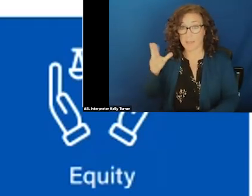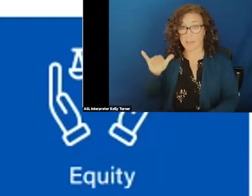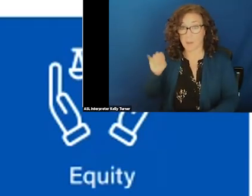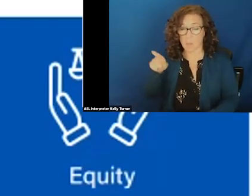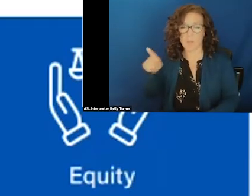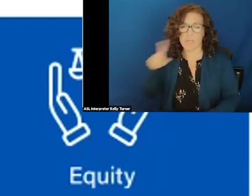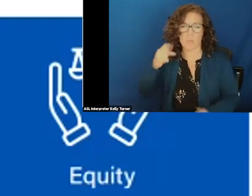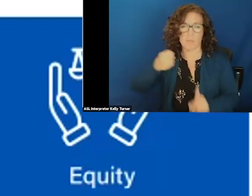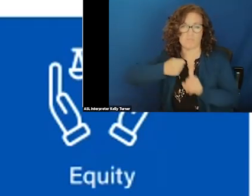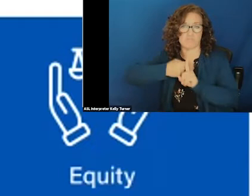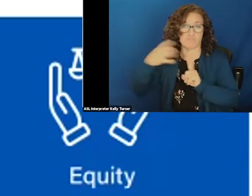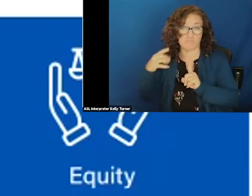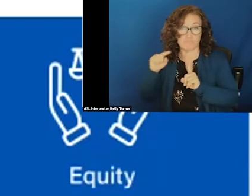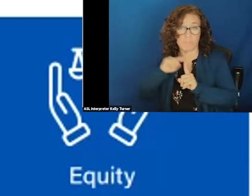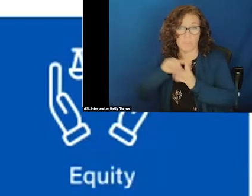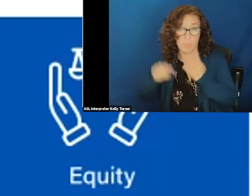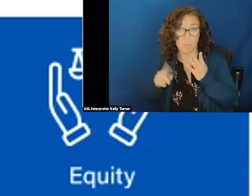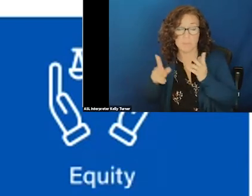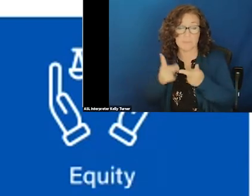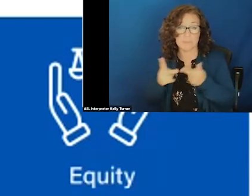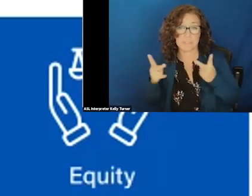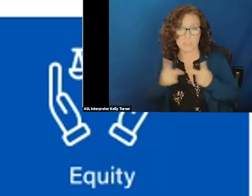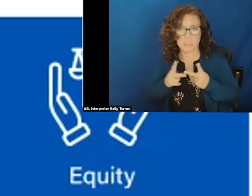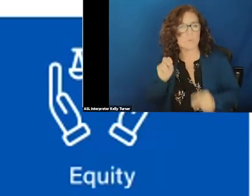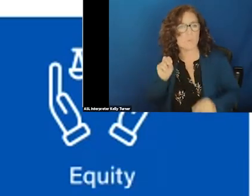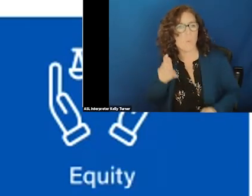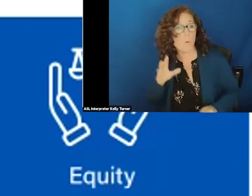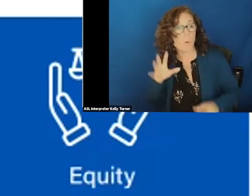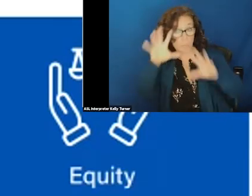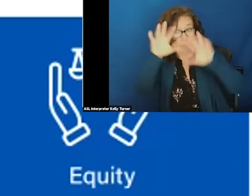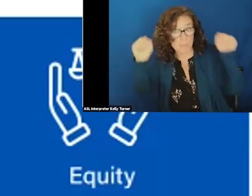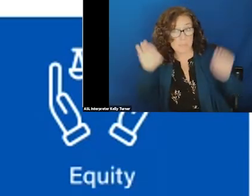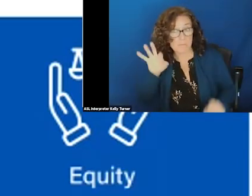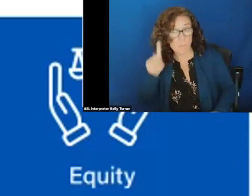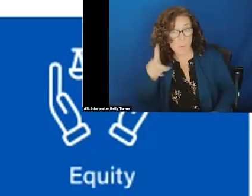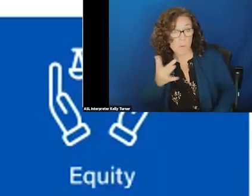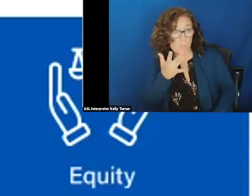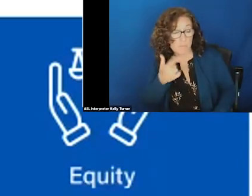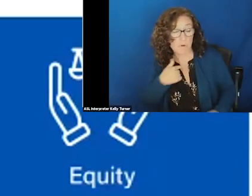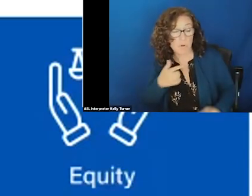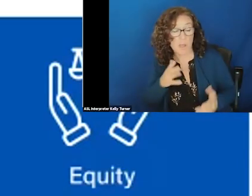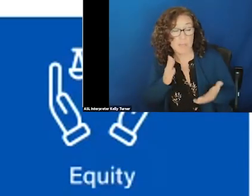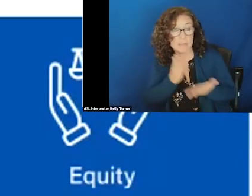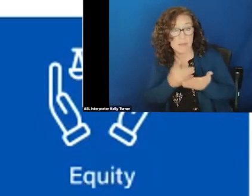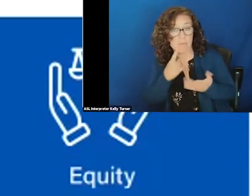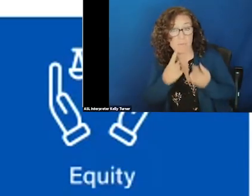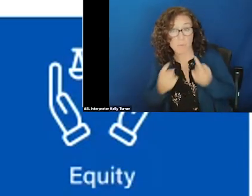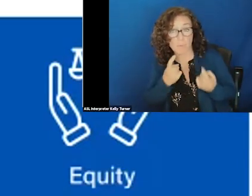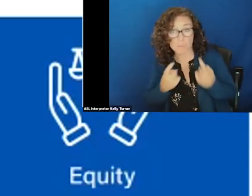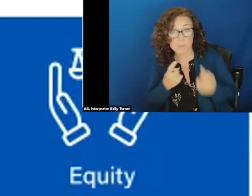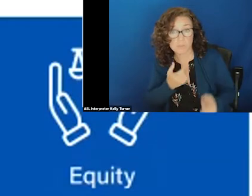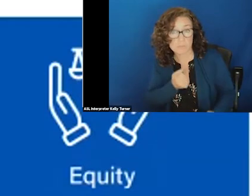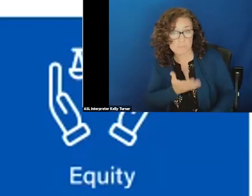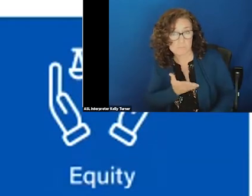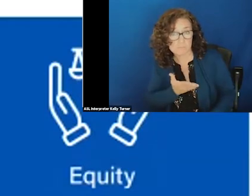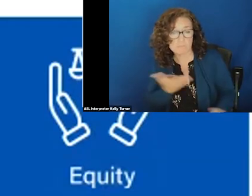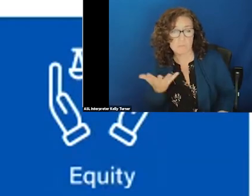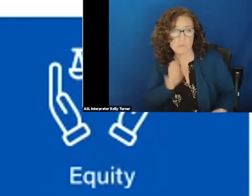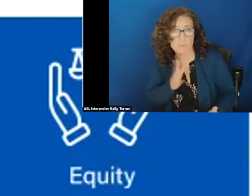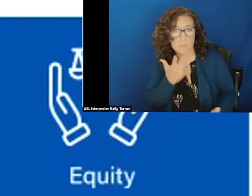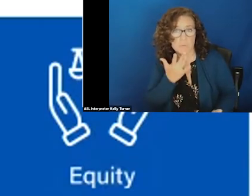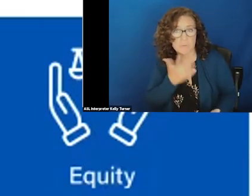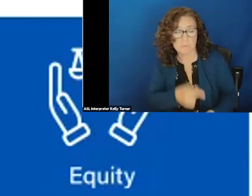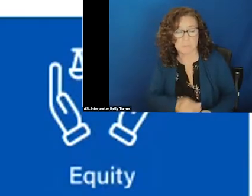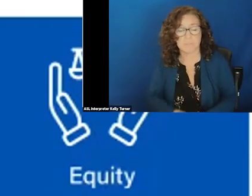questions on these before we get into the positions, or how would you like to proceed? No, I think we should go forward, but I just want to personally thank